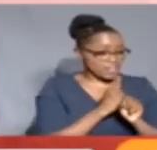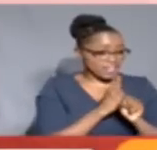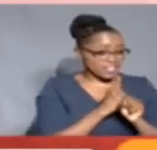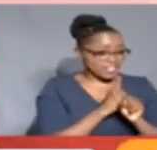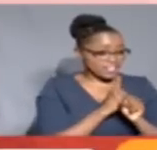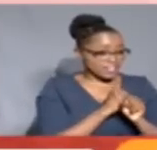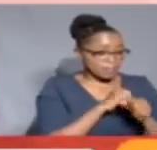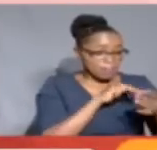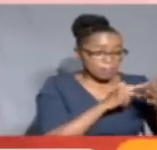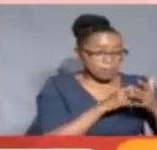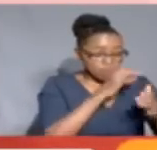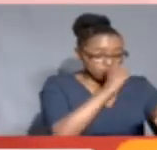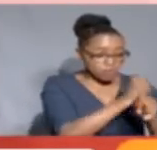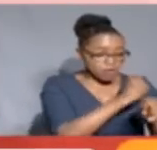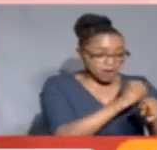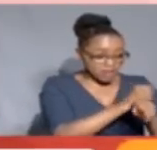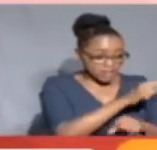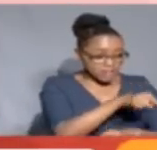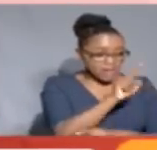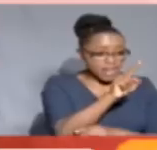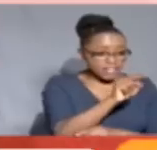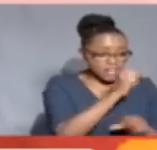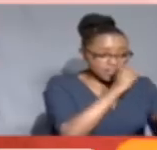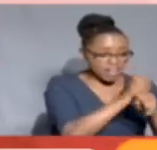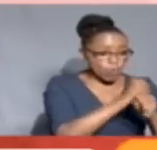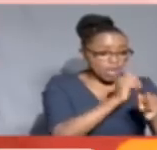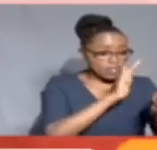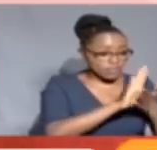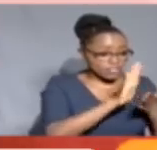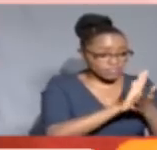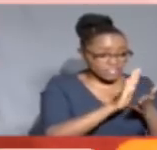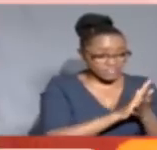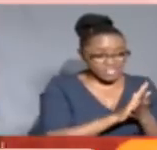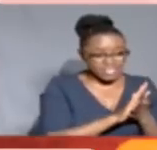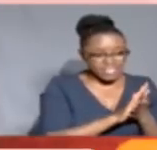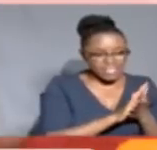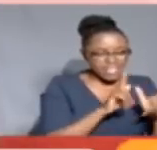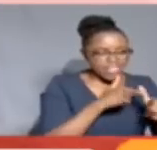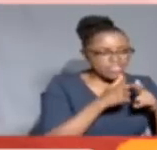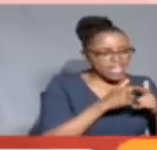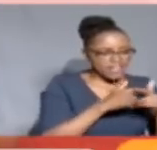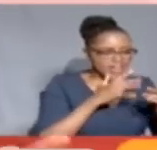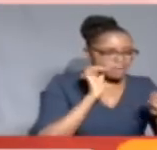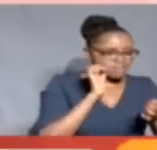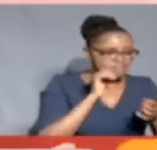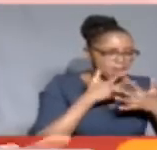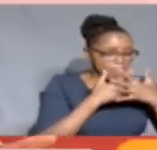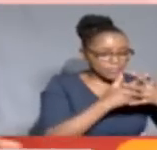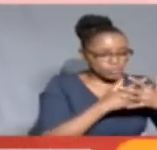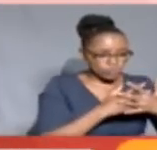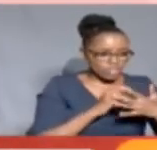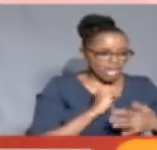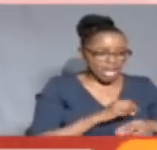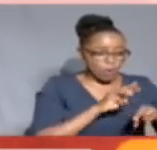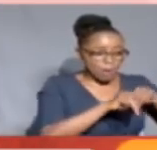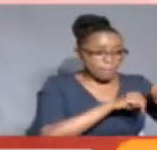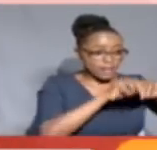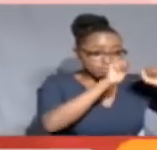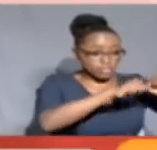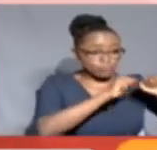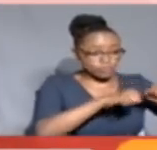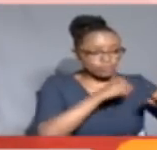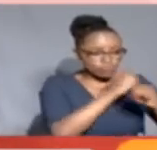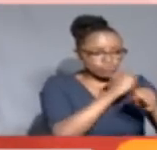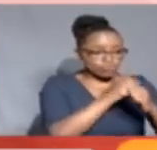if the courts did their work right and worked so fast, our prison population would be manageable and would be able to